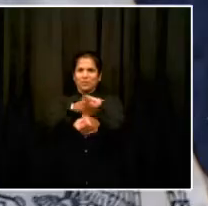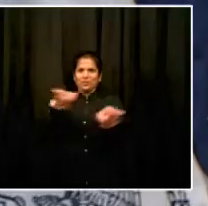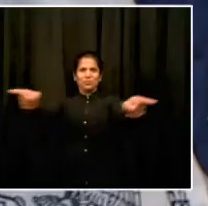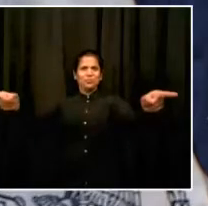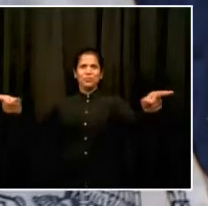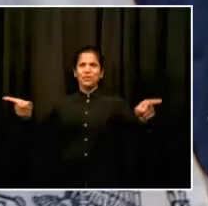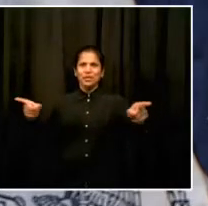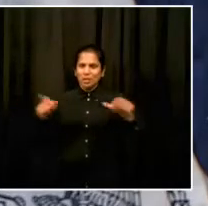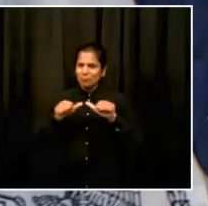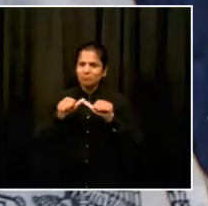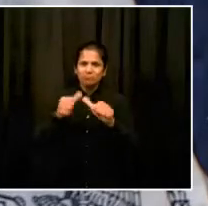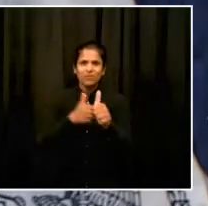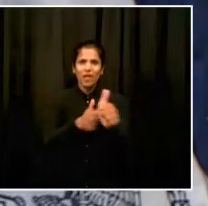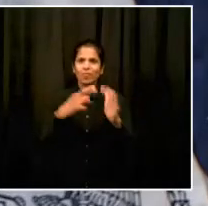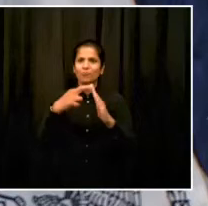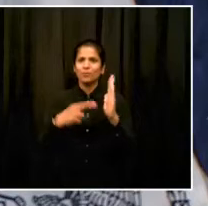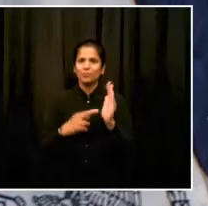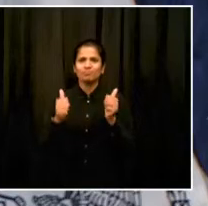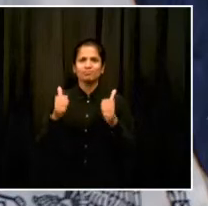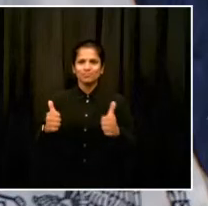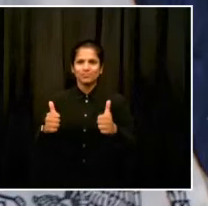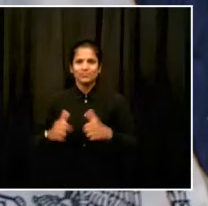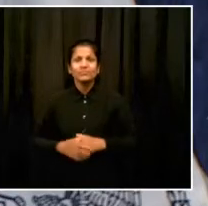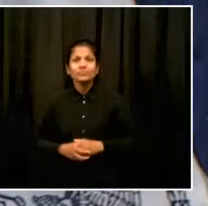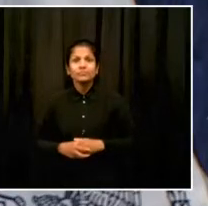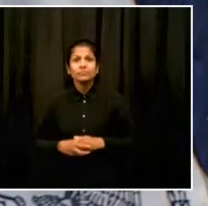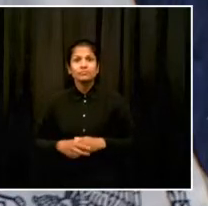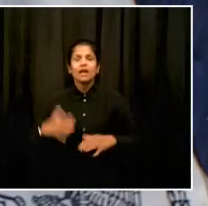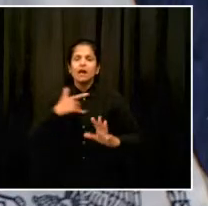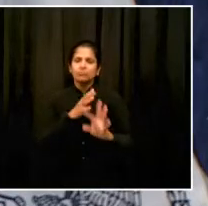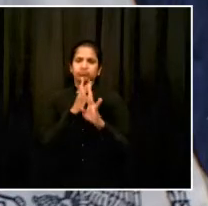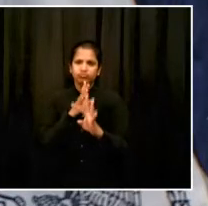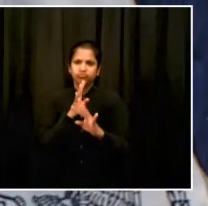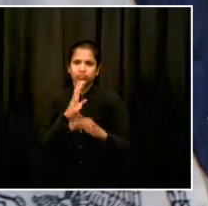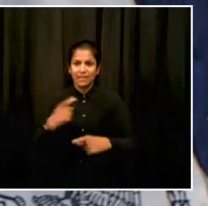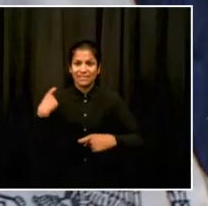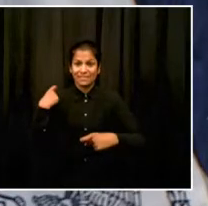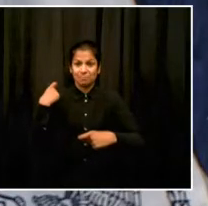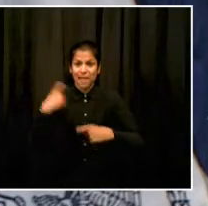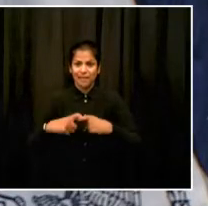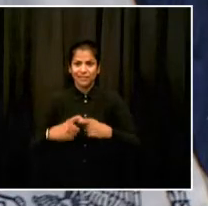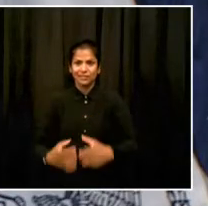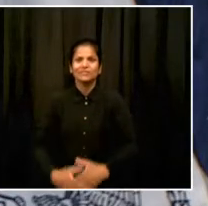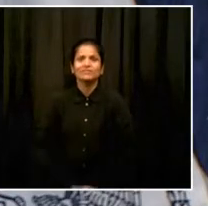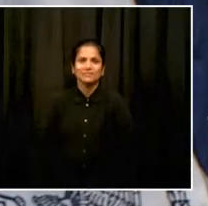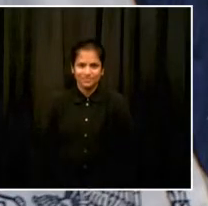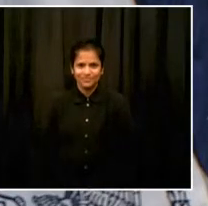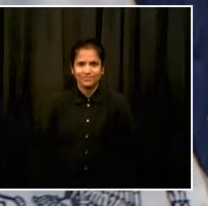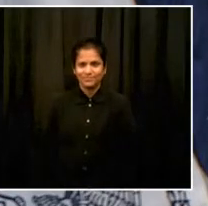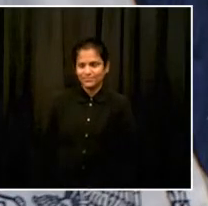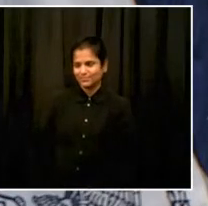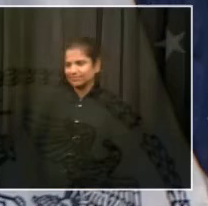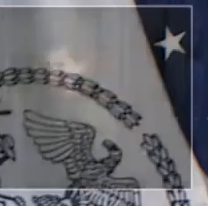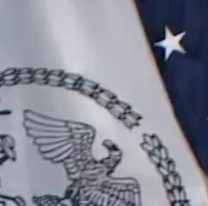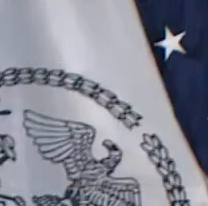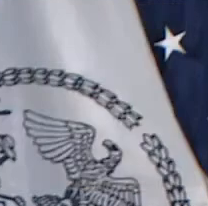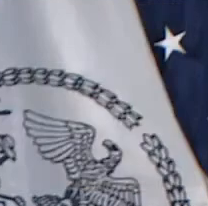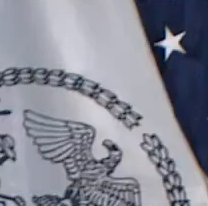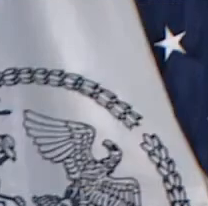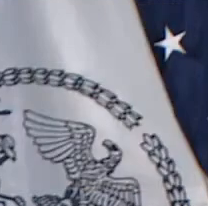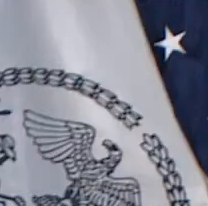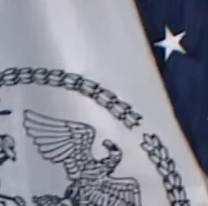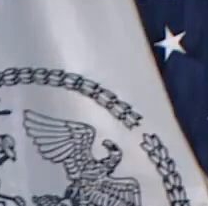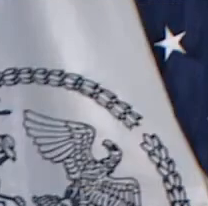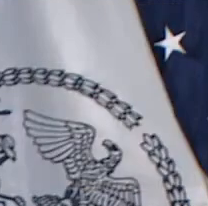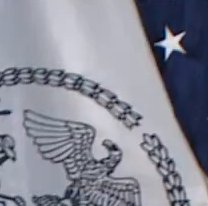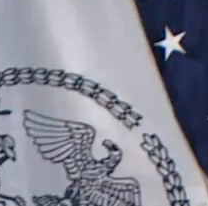in Spanish. Hoy la tormenta tropical Isaias va a traer